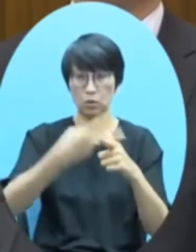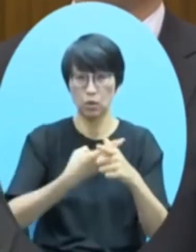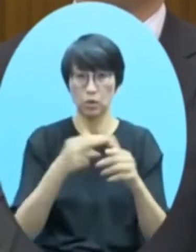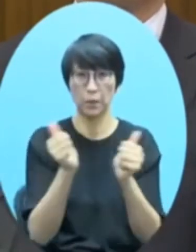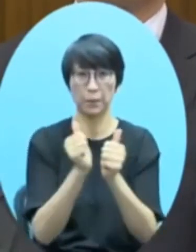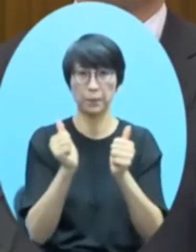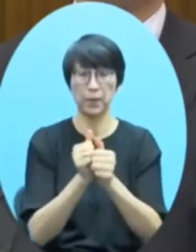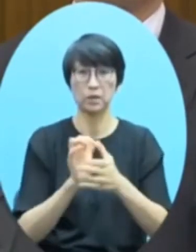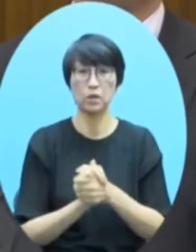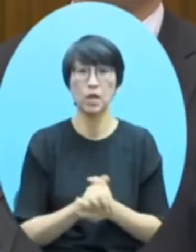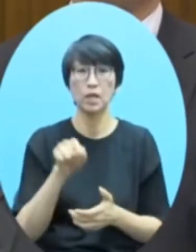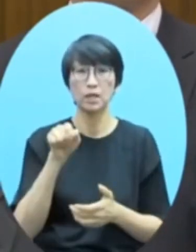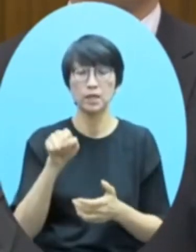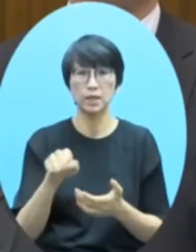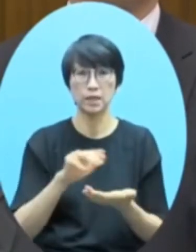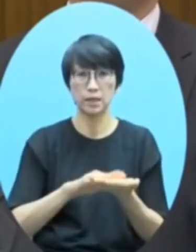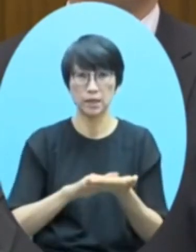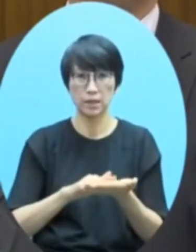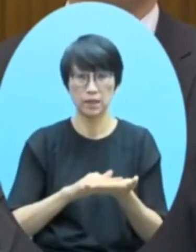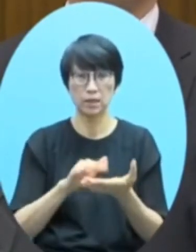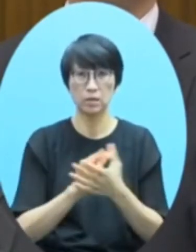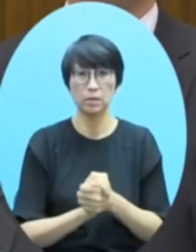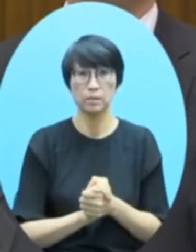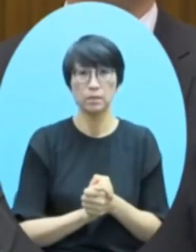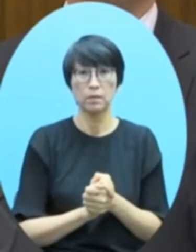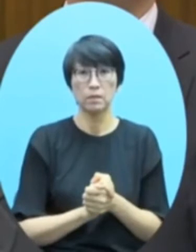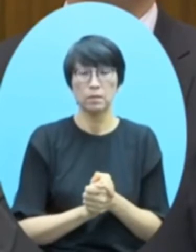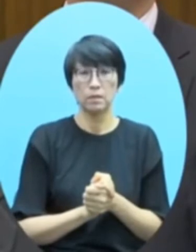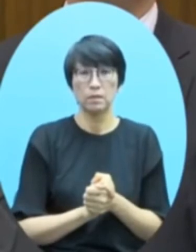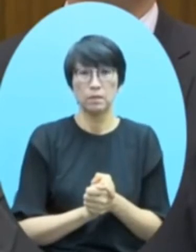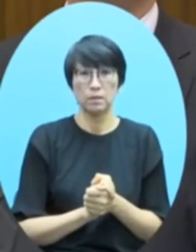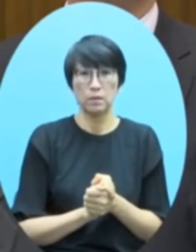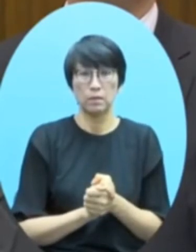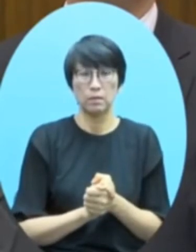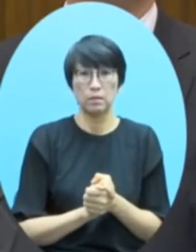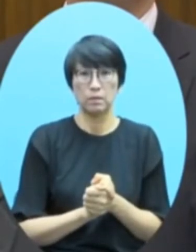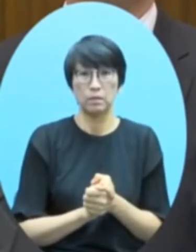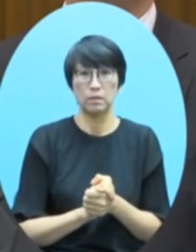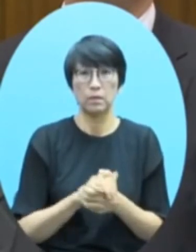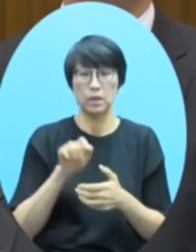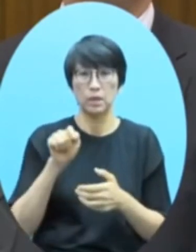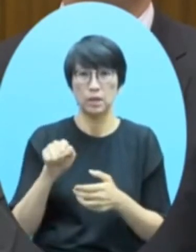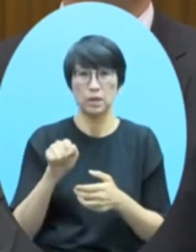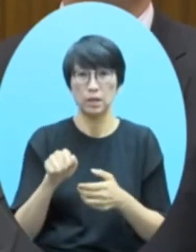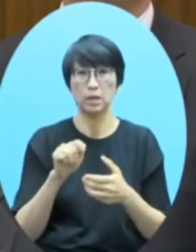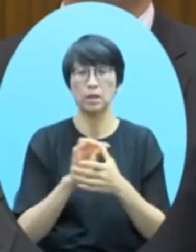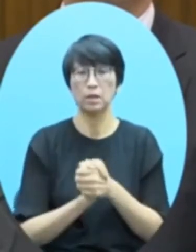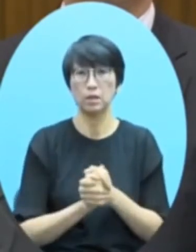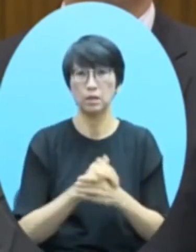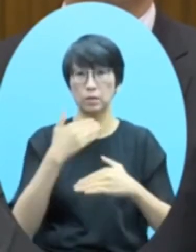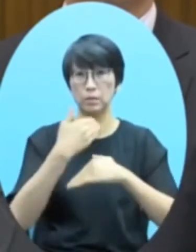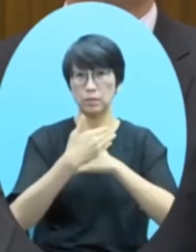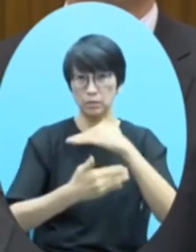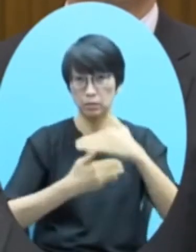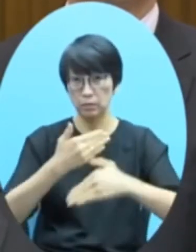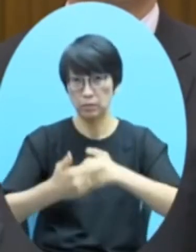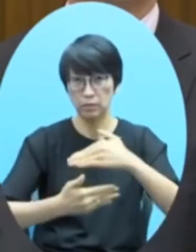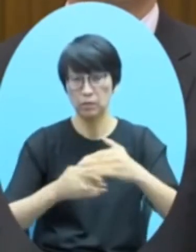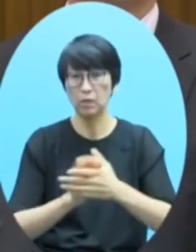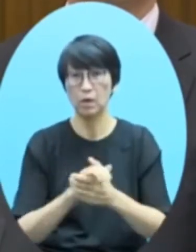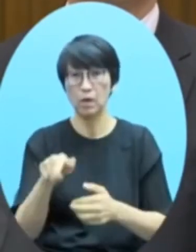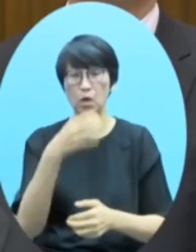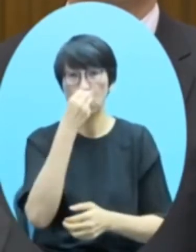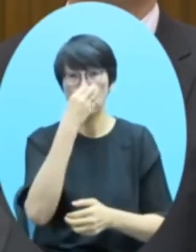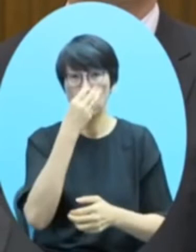that exercise was well intended. The exercise was intended to plug a loophole and to ensure that